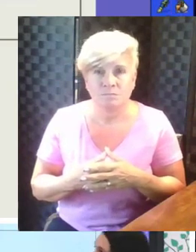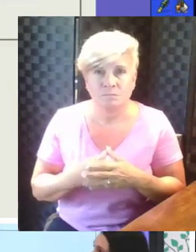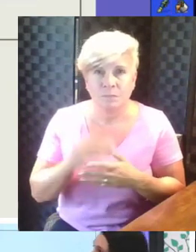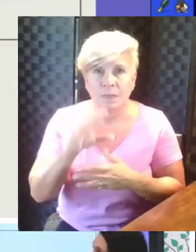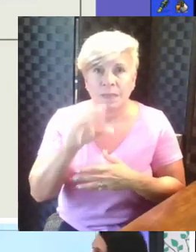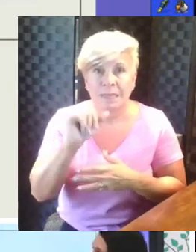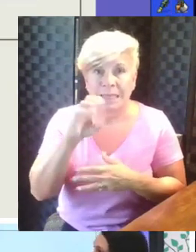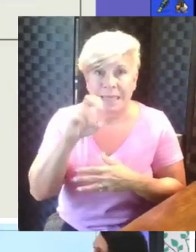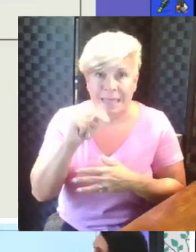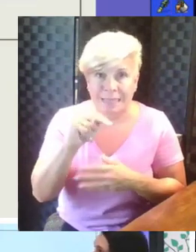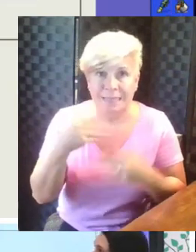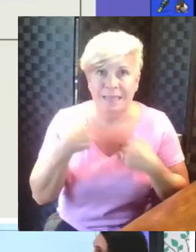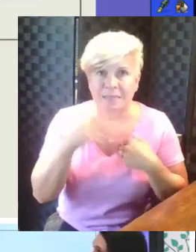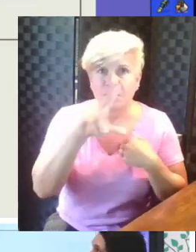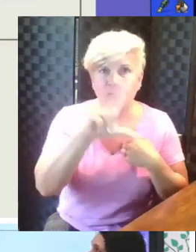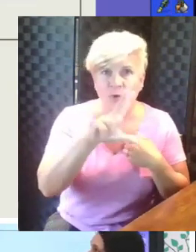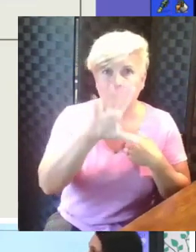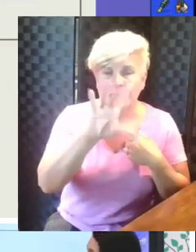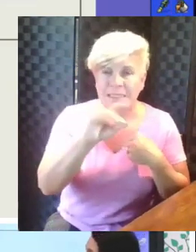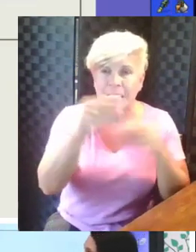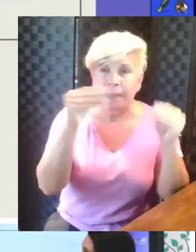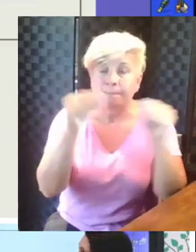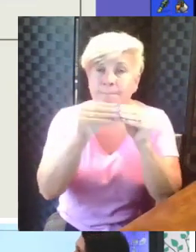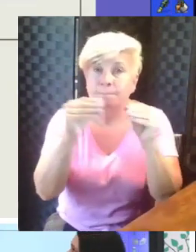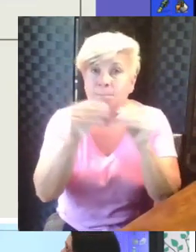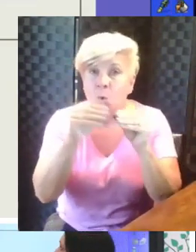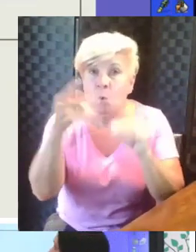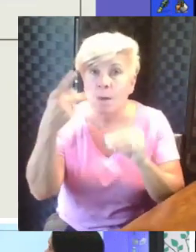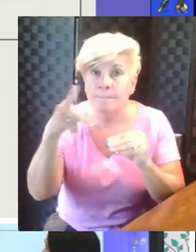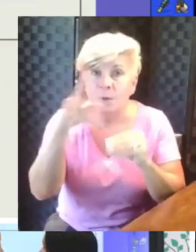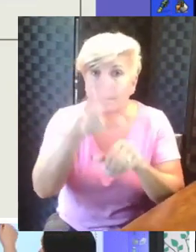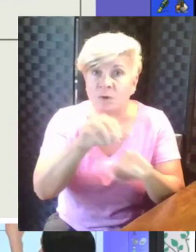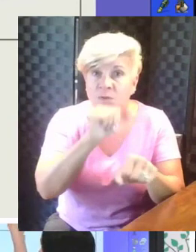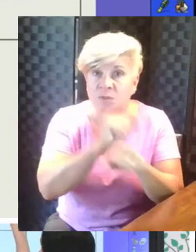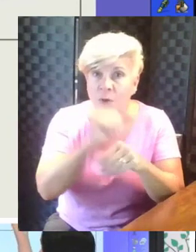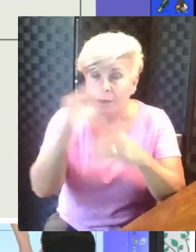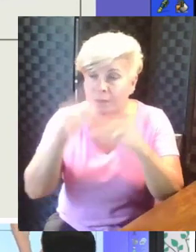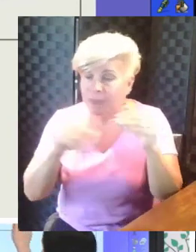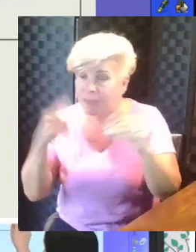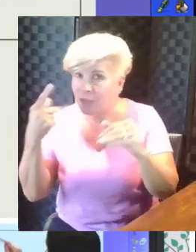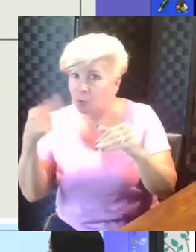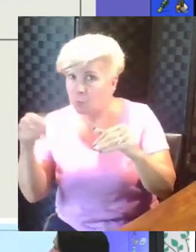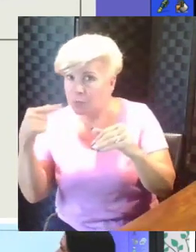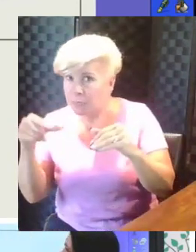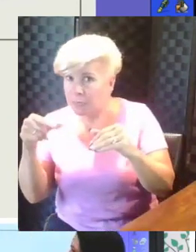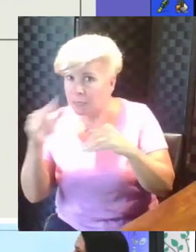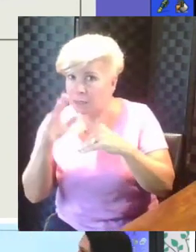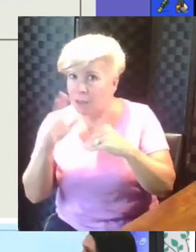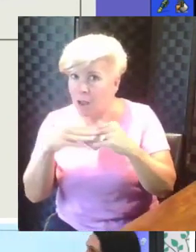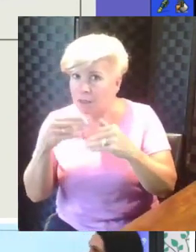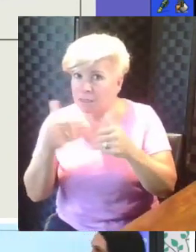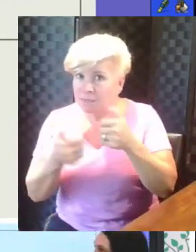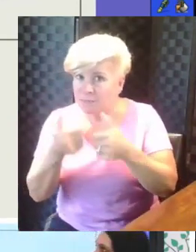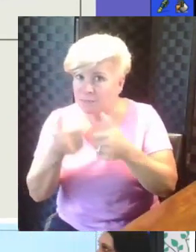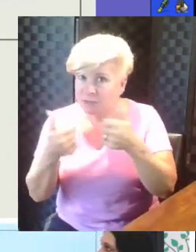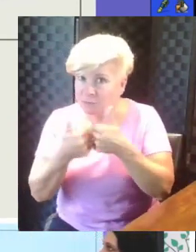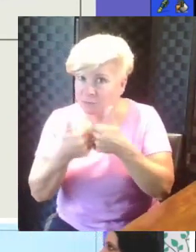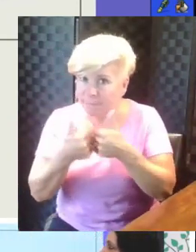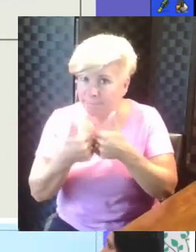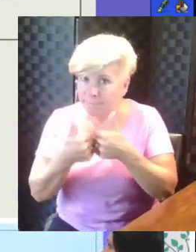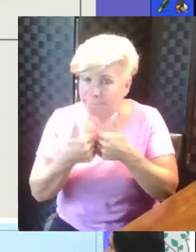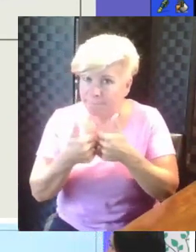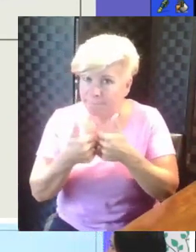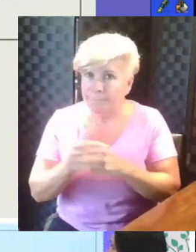Caden has 38 more purple stones than green stones on his video game.